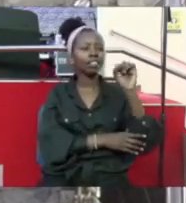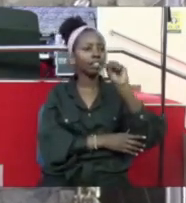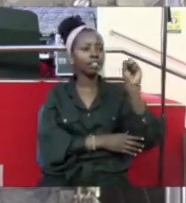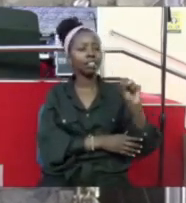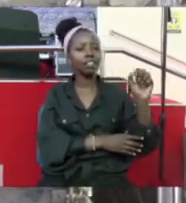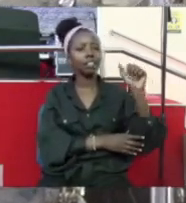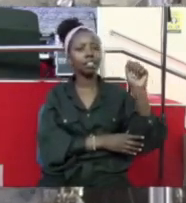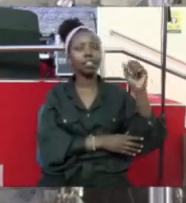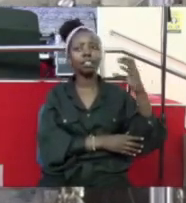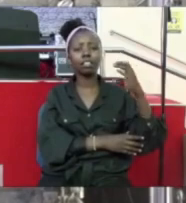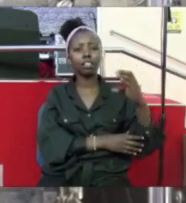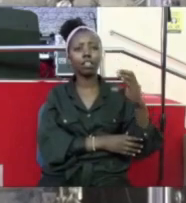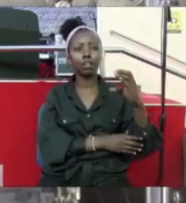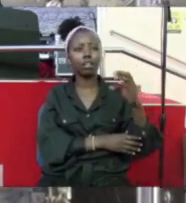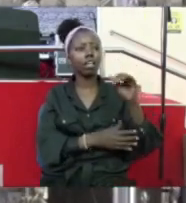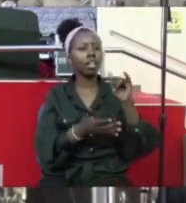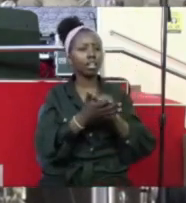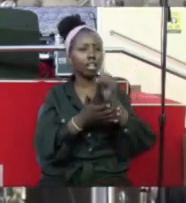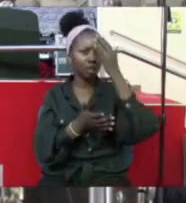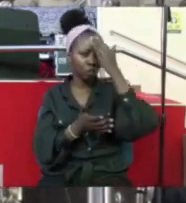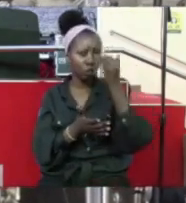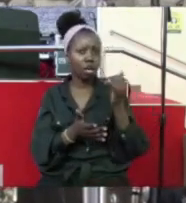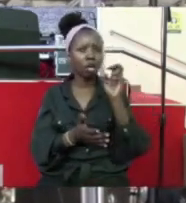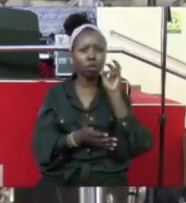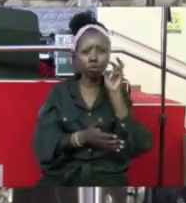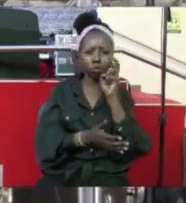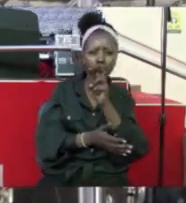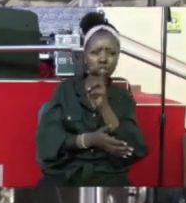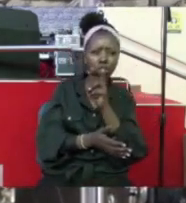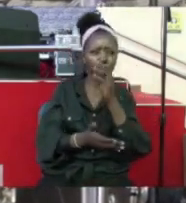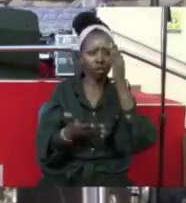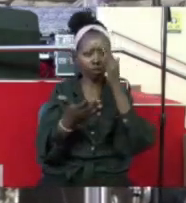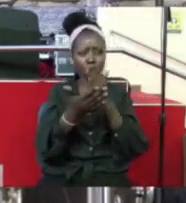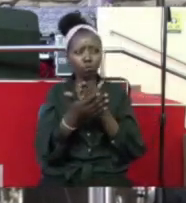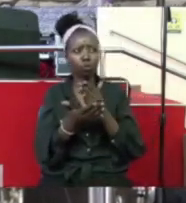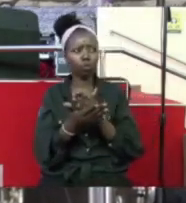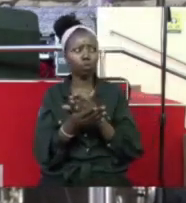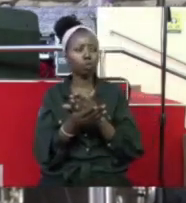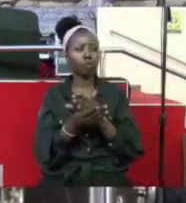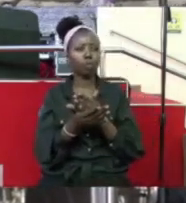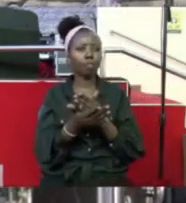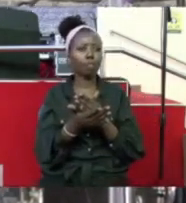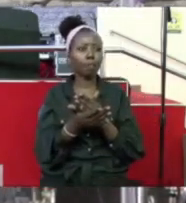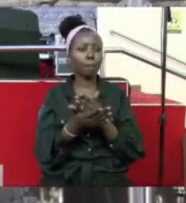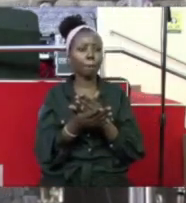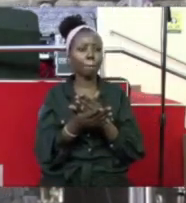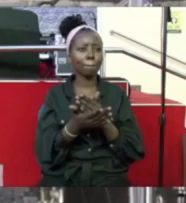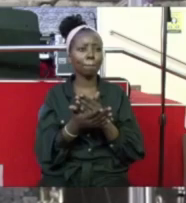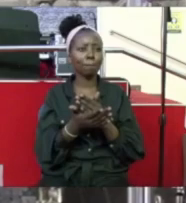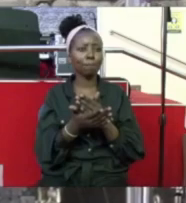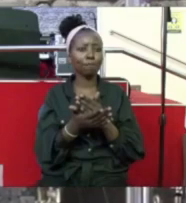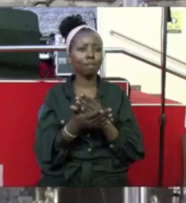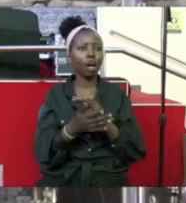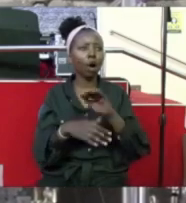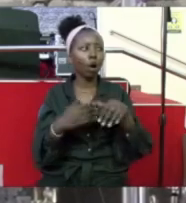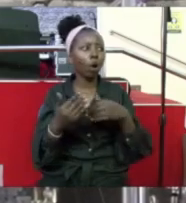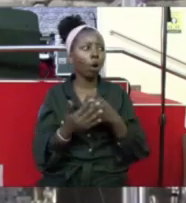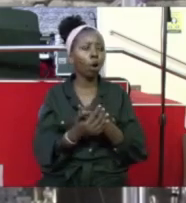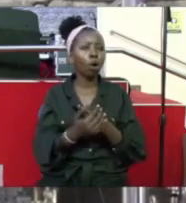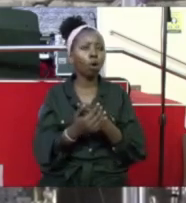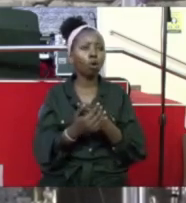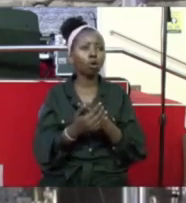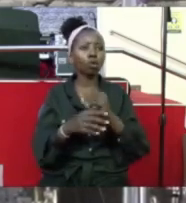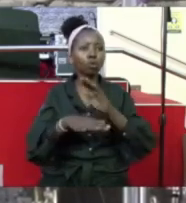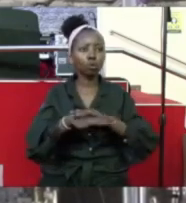wa Isaac na Yakobo. That's why we can see here that indeed they were his treasured possession. Ndio sababu tunaona kwamba alikuwa ni mali